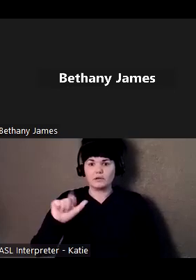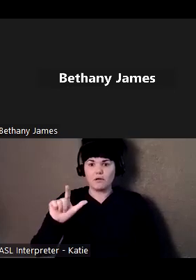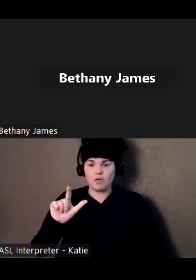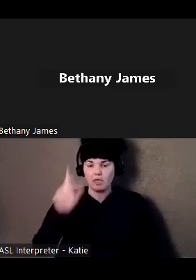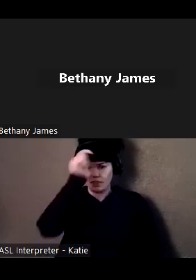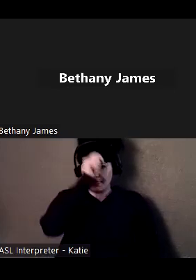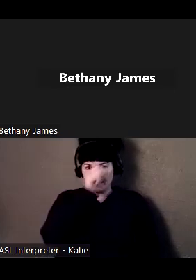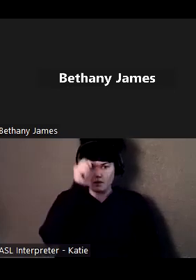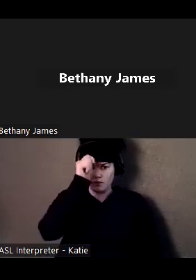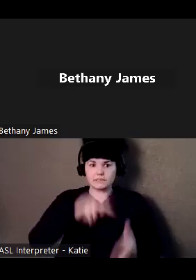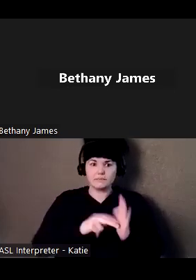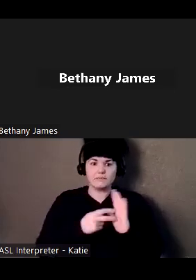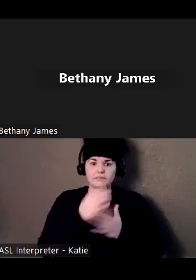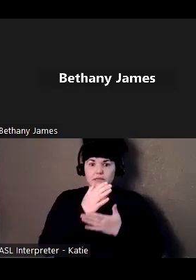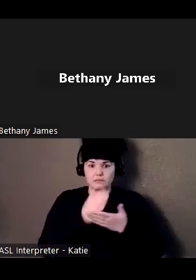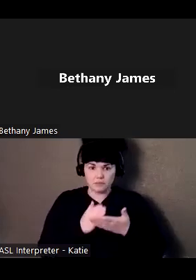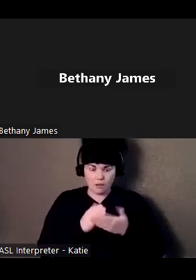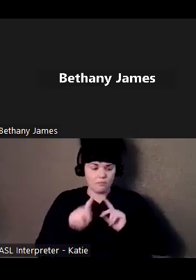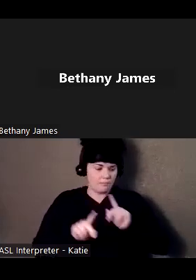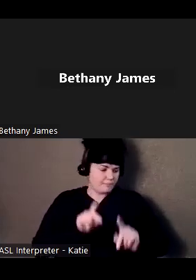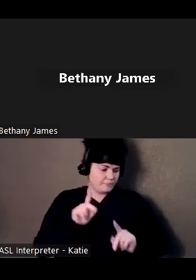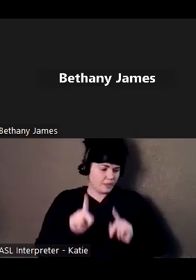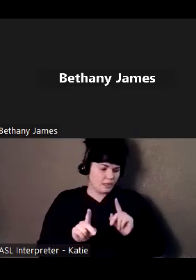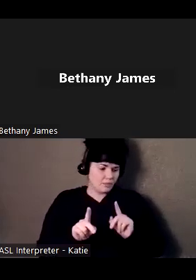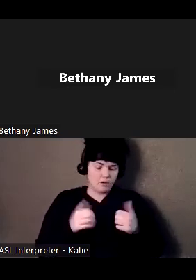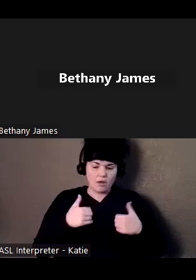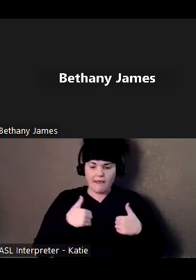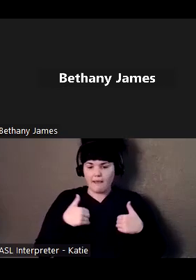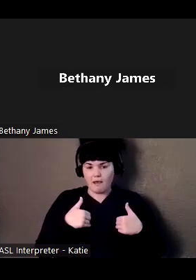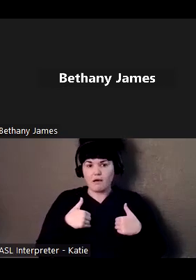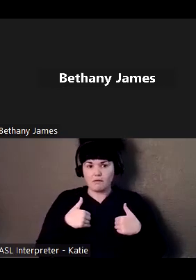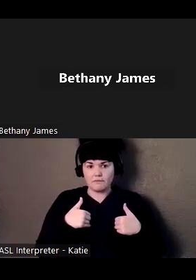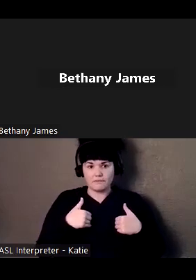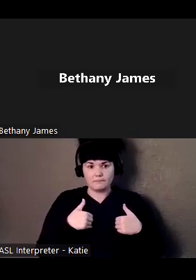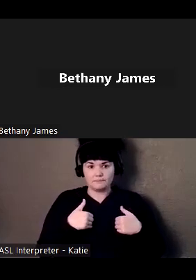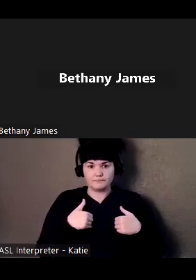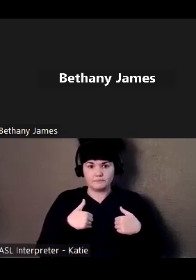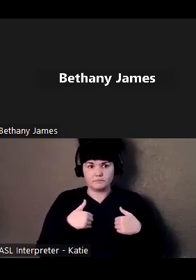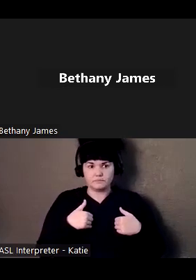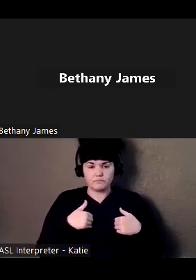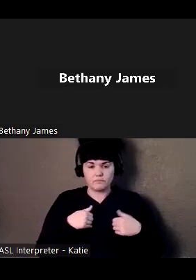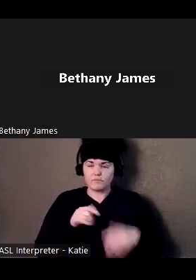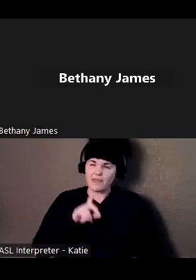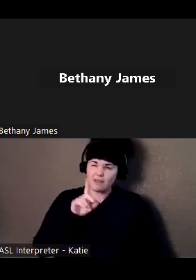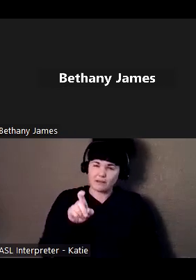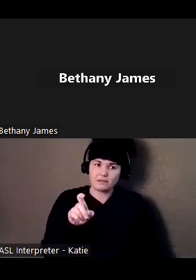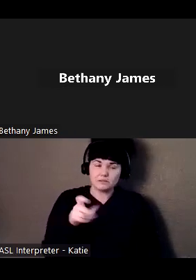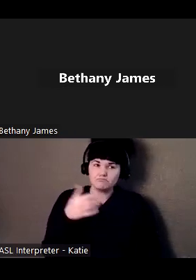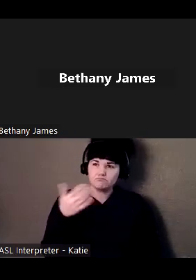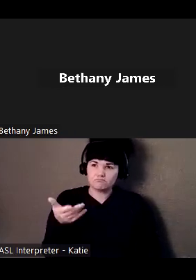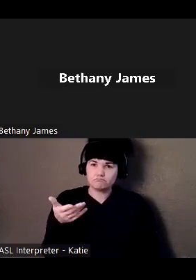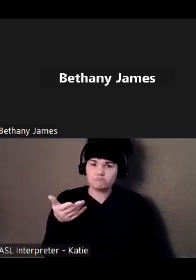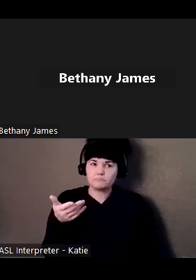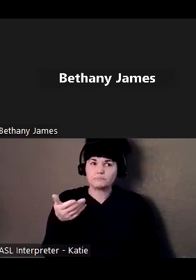some commentators have raised the question of whether